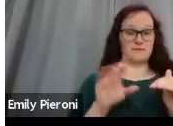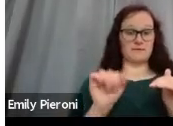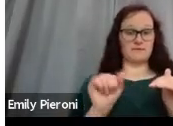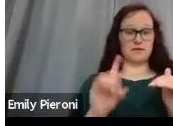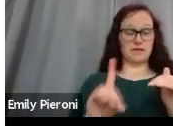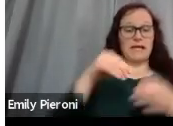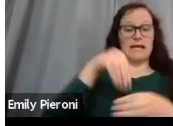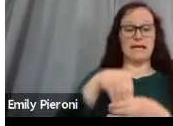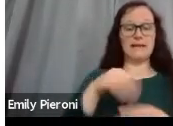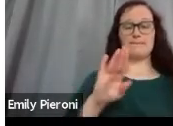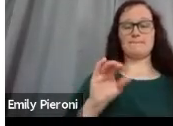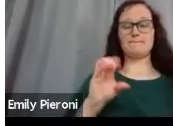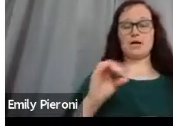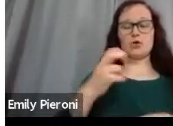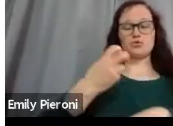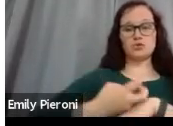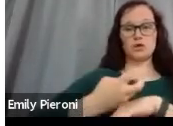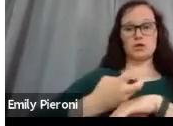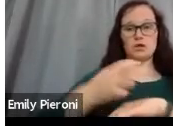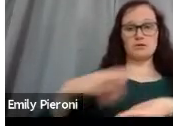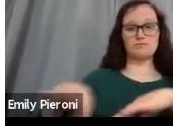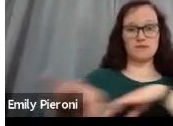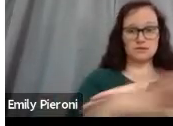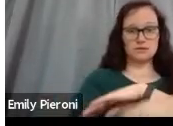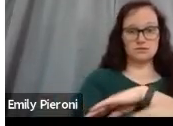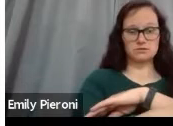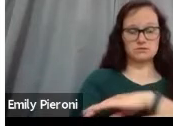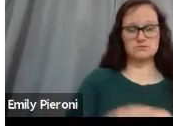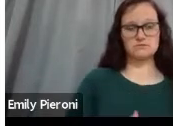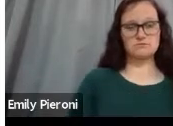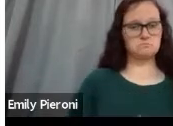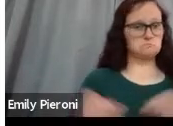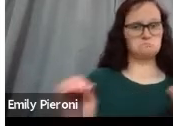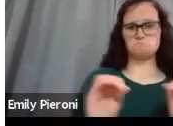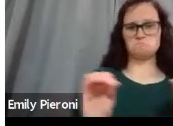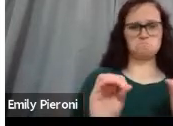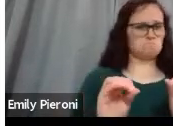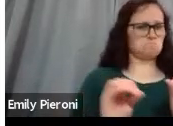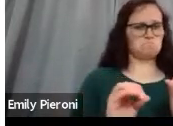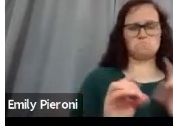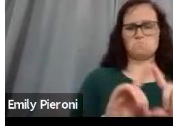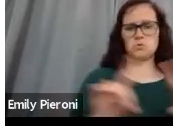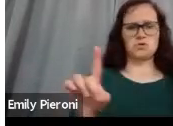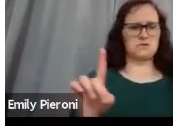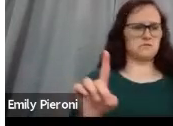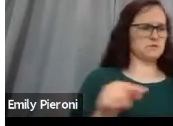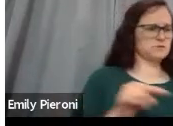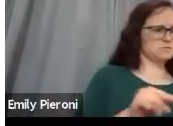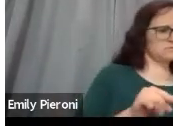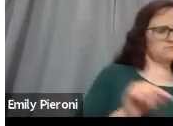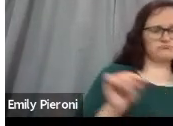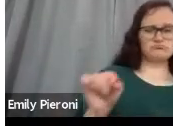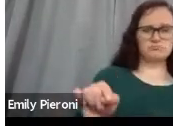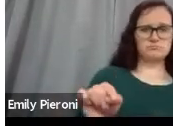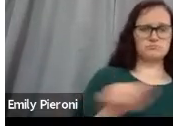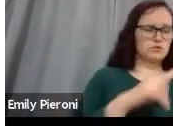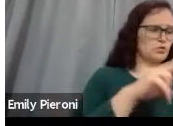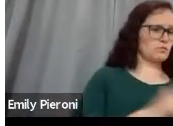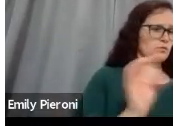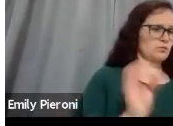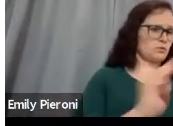treated plots. The control right here, there's no differences between what was treated and what wasn't for the heavy metal